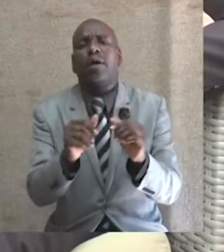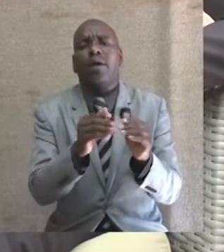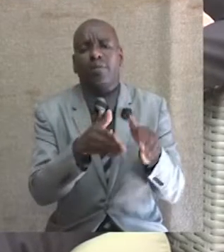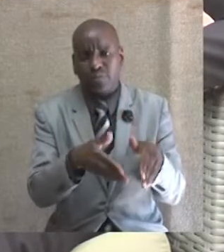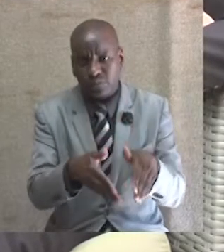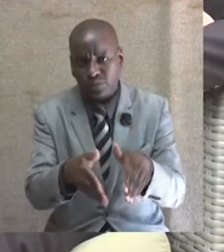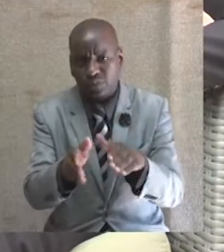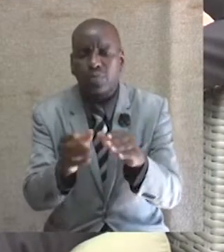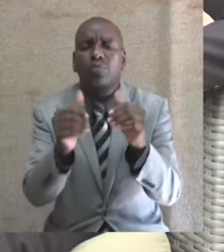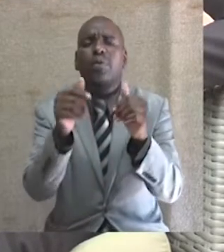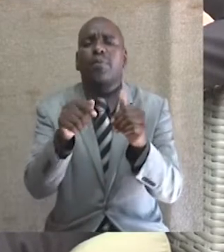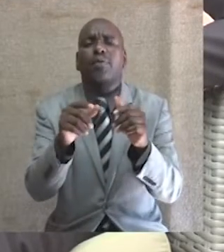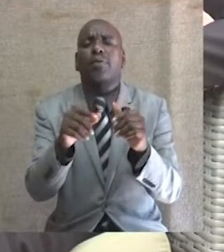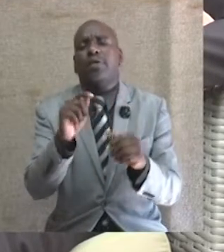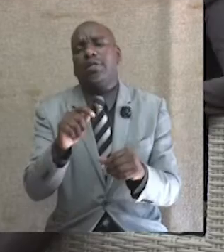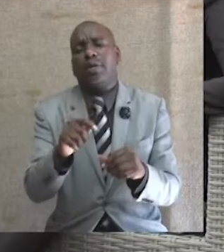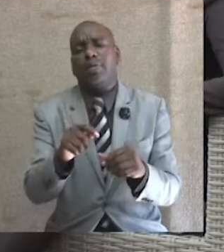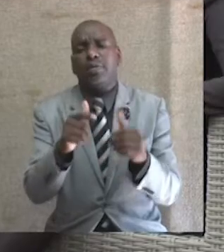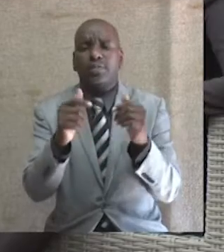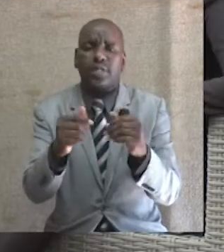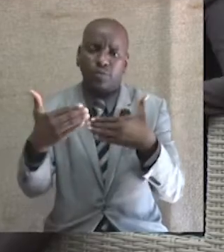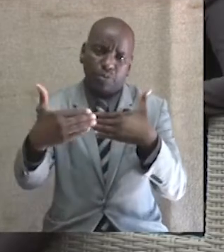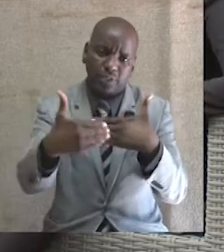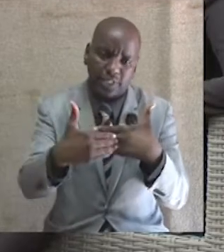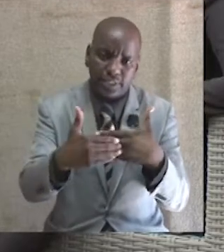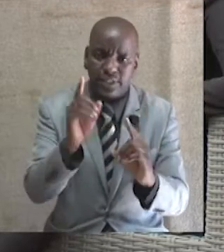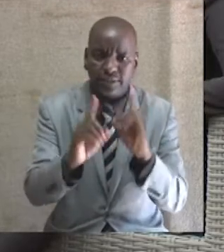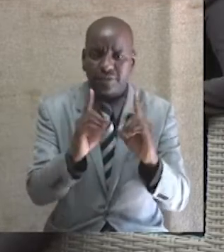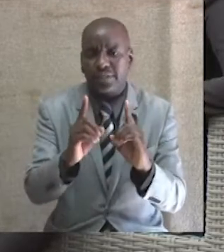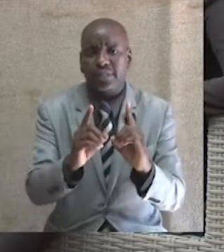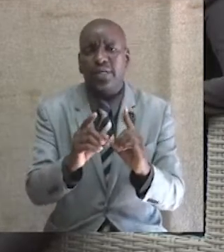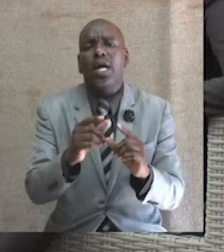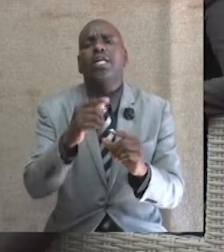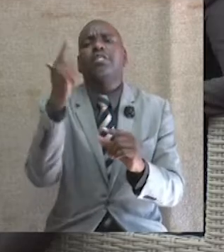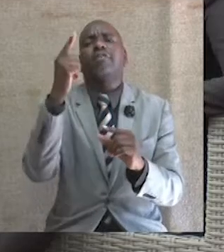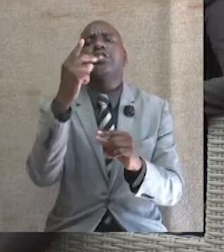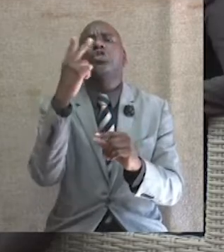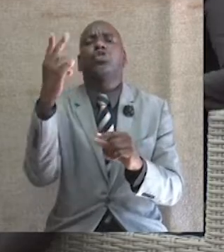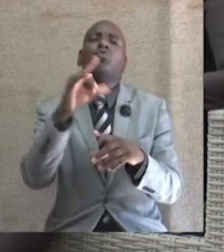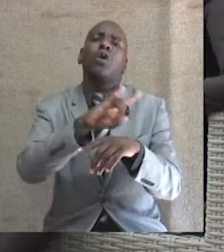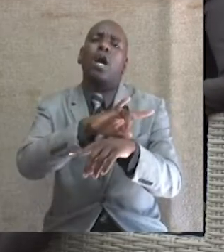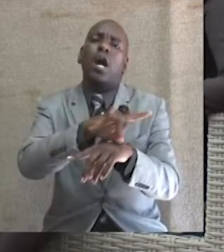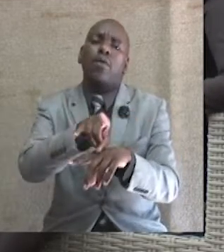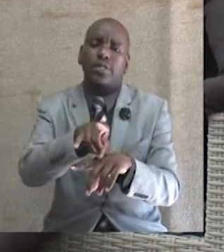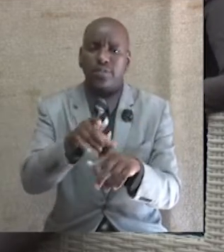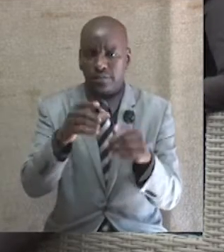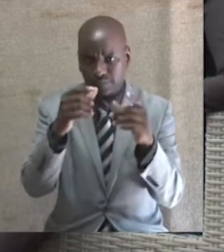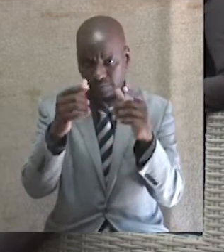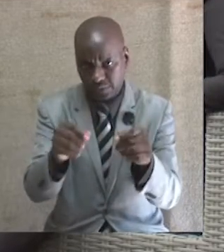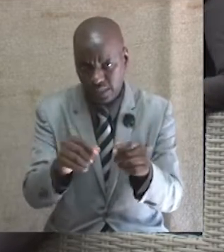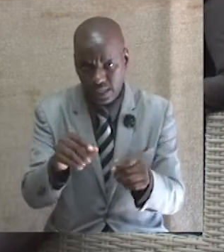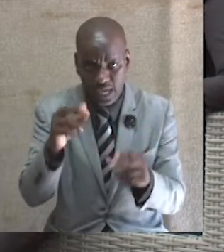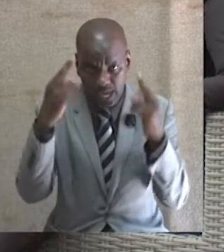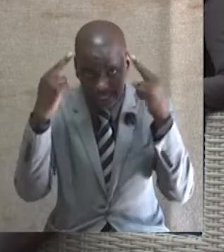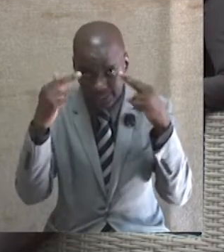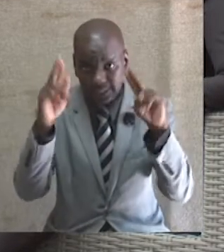referral pathway has to be very much user-friendly in trying to protect you spoke about the survivor. 72-hour. Maybe you need to unpack it for